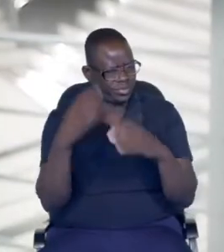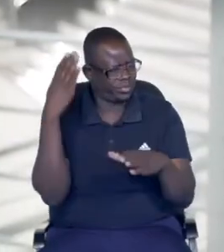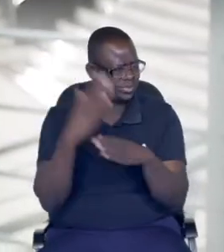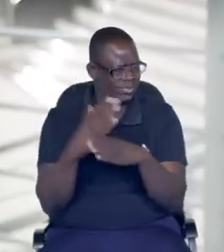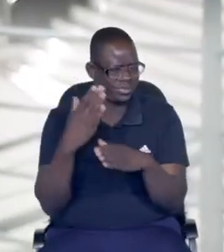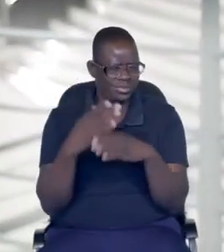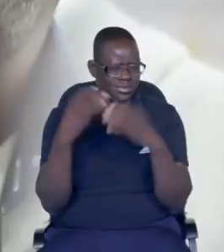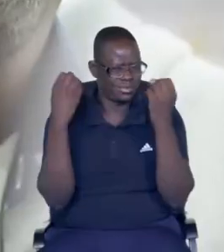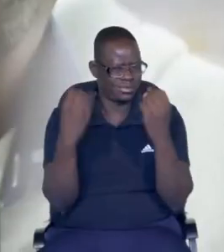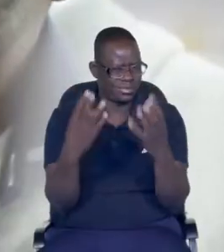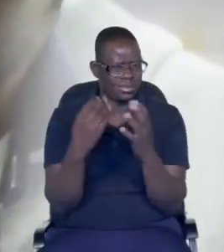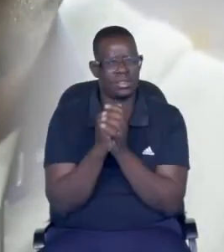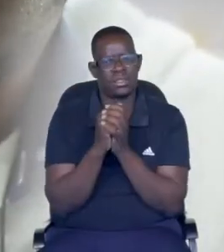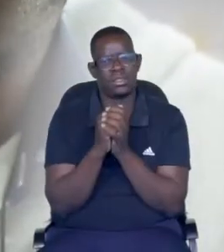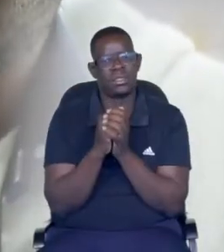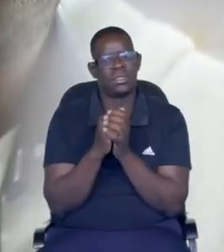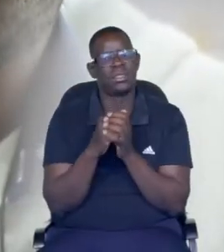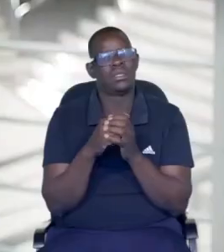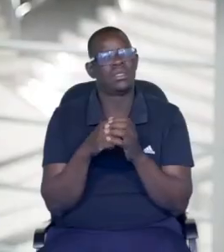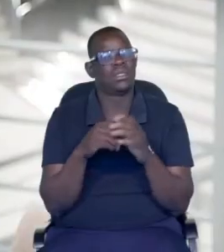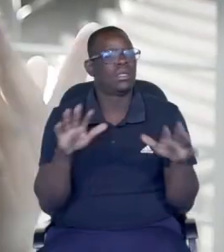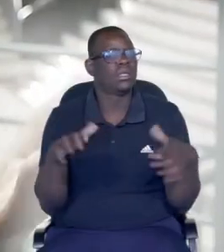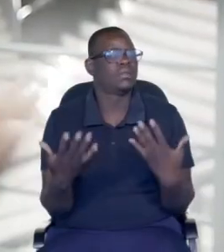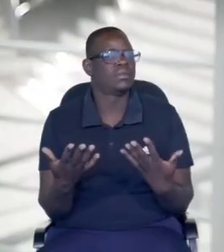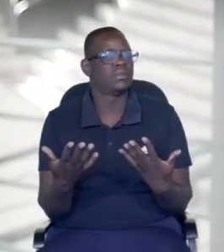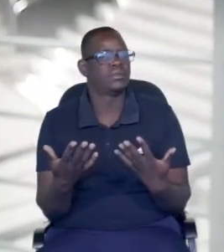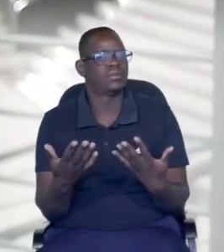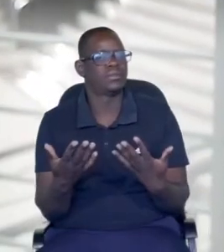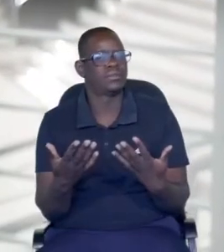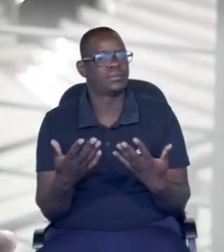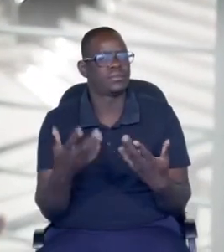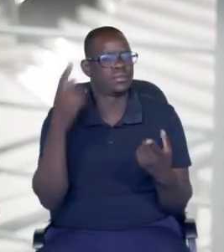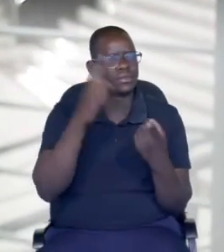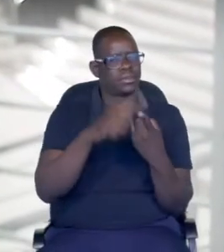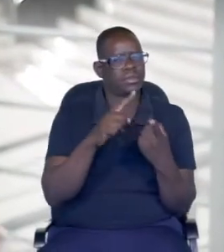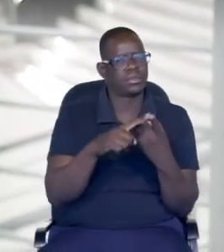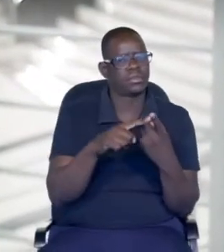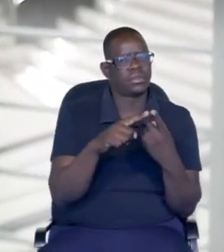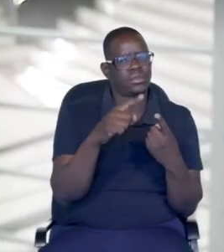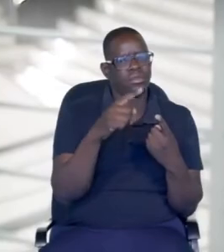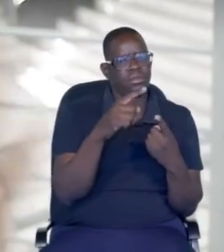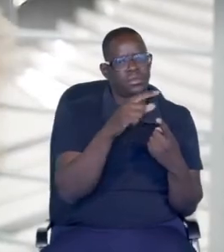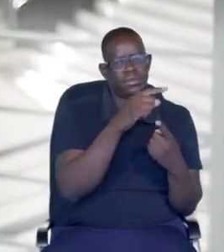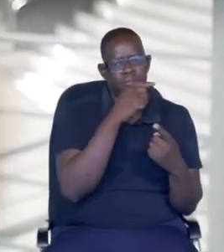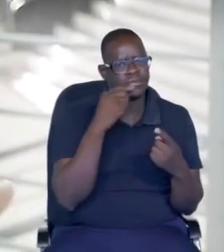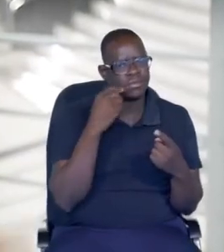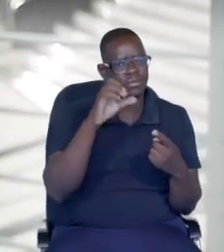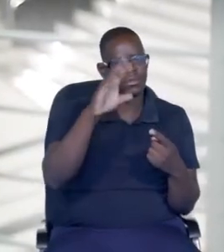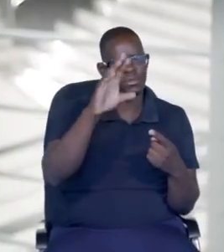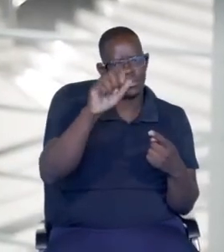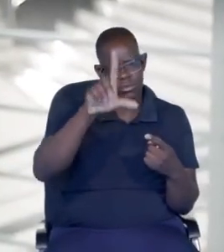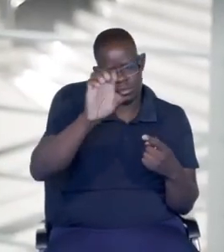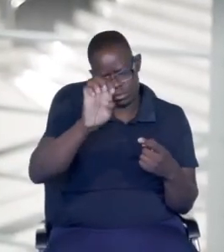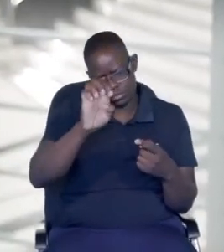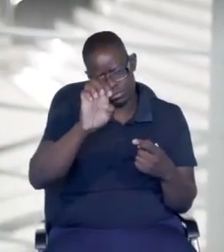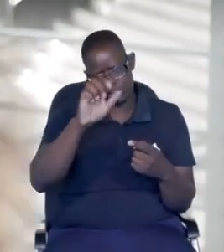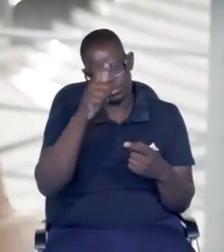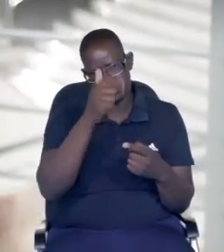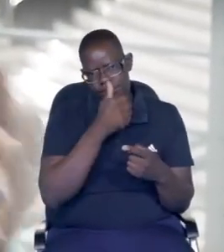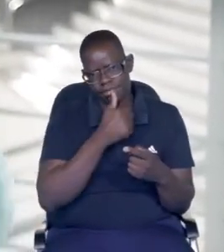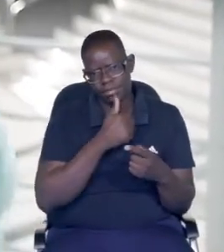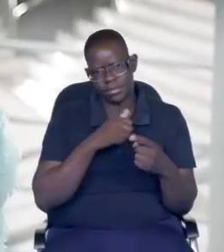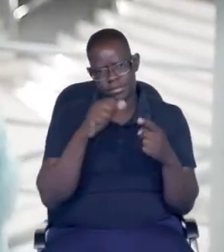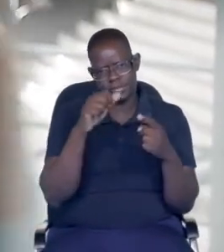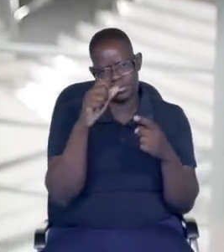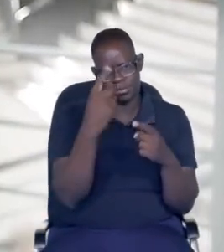and so on. Like how? Let's start with the owner business, which is called sole proprietor or sole trader. It